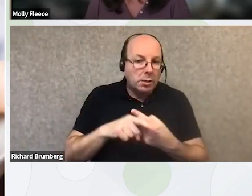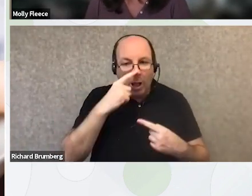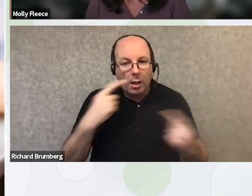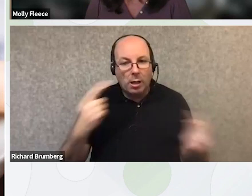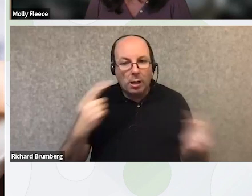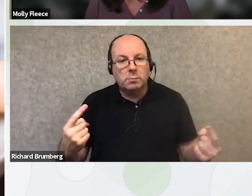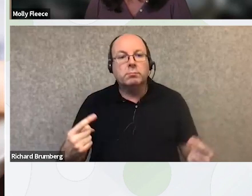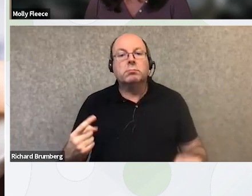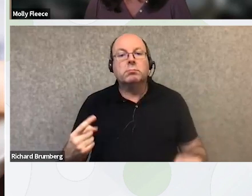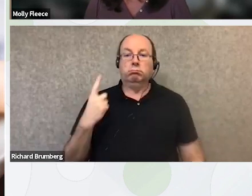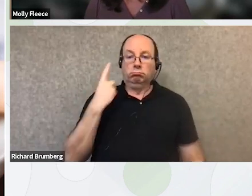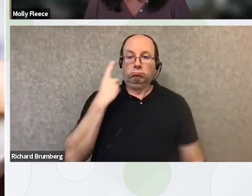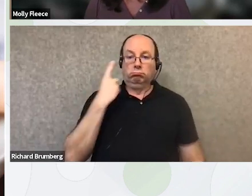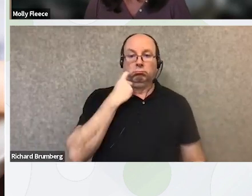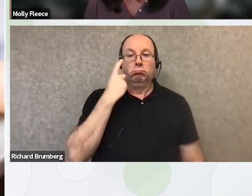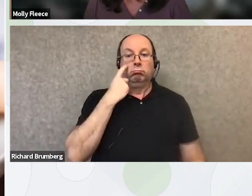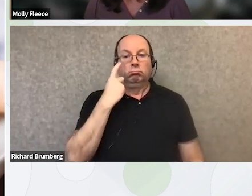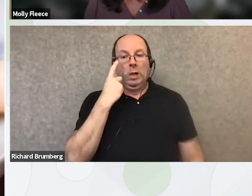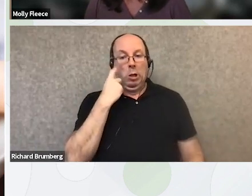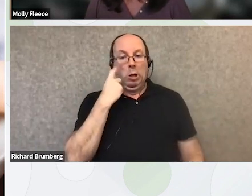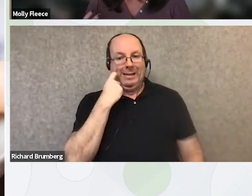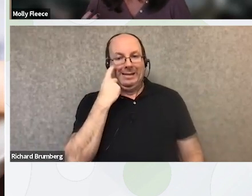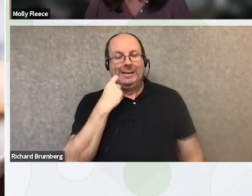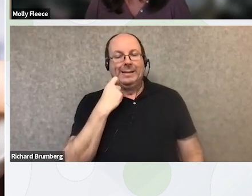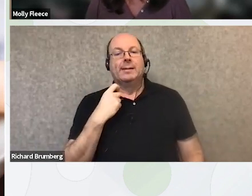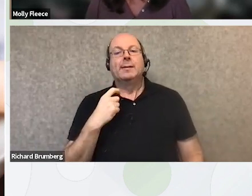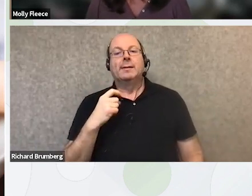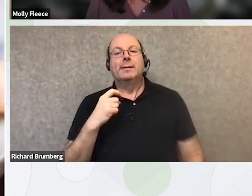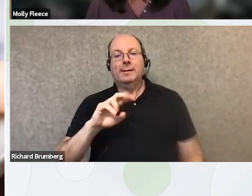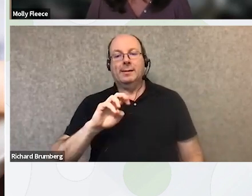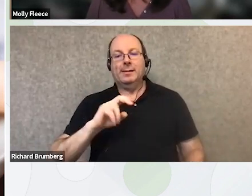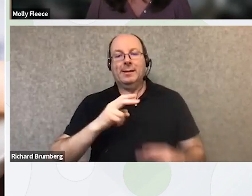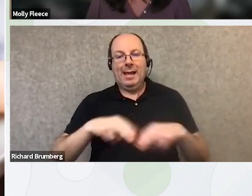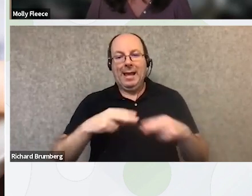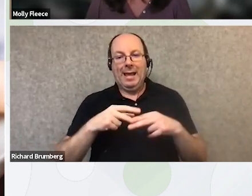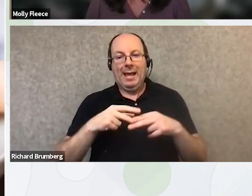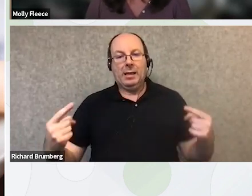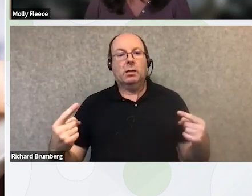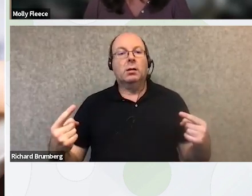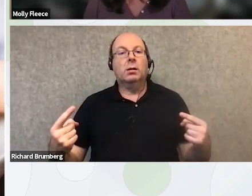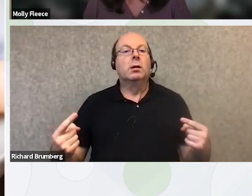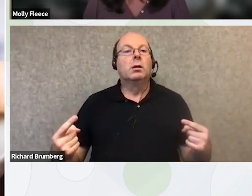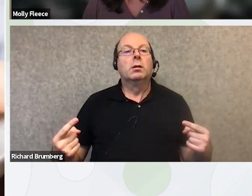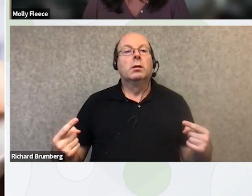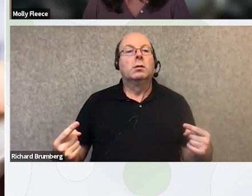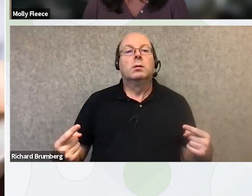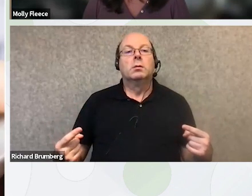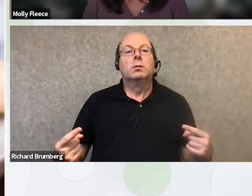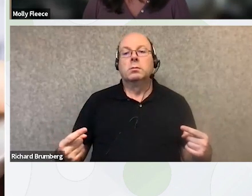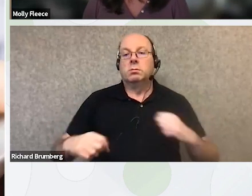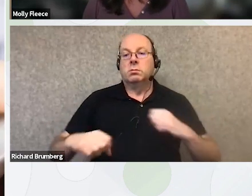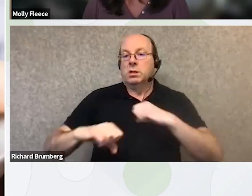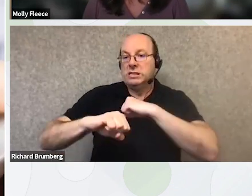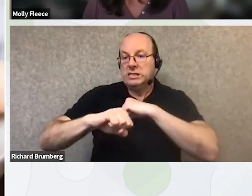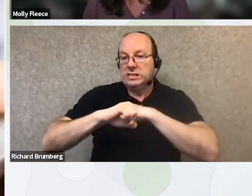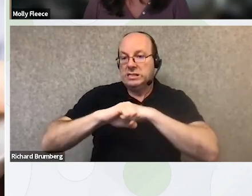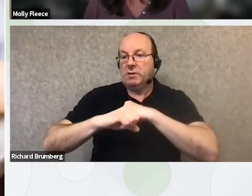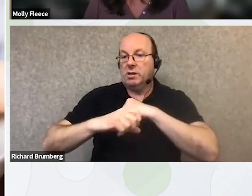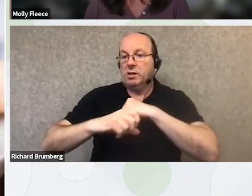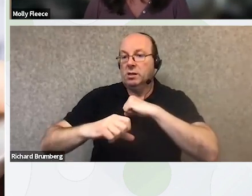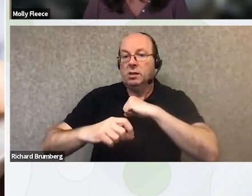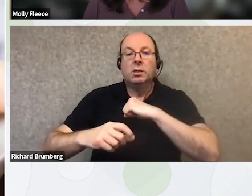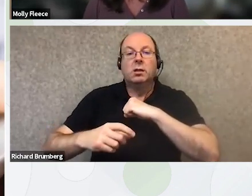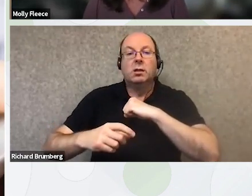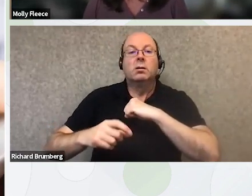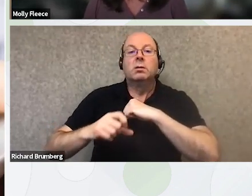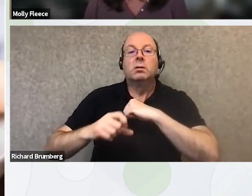recent guidance, where egg allergy necessitates no additional safety measures for influenza vaccination beyond those